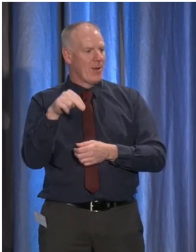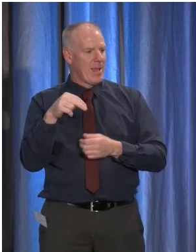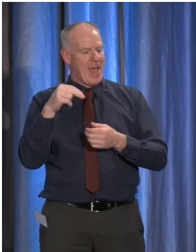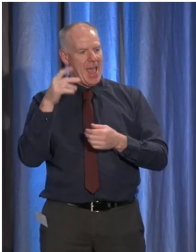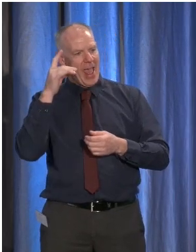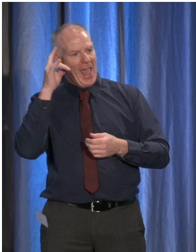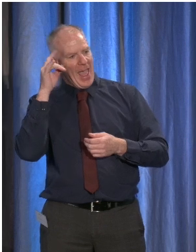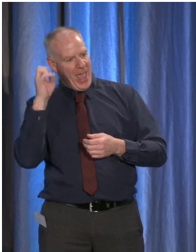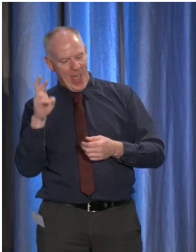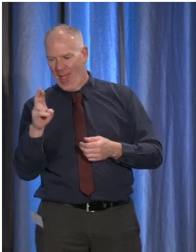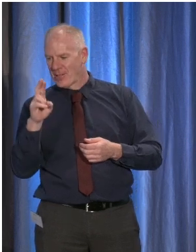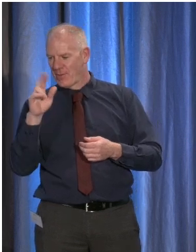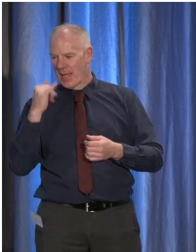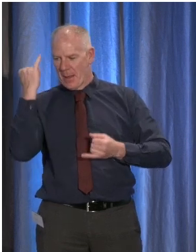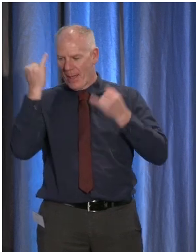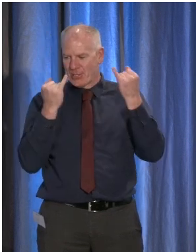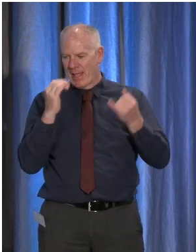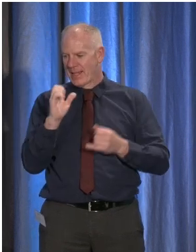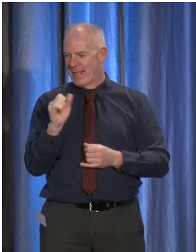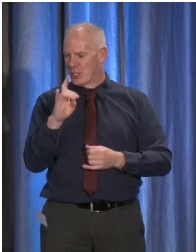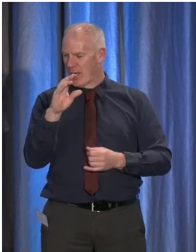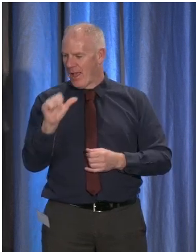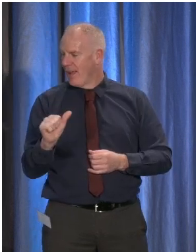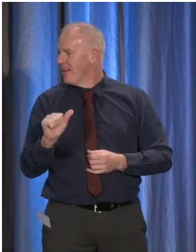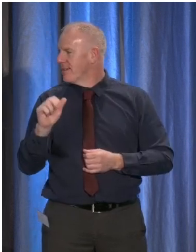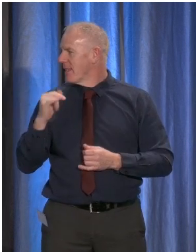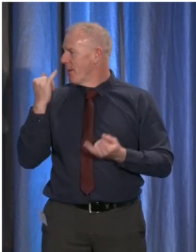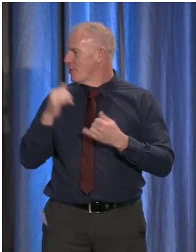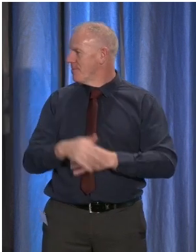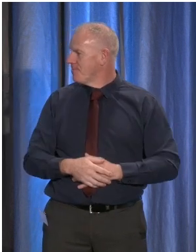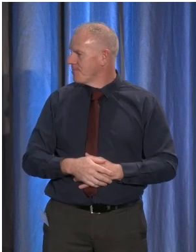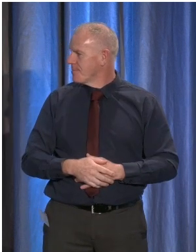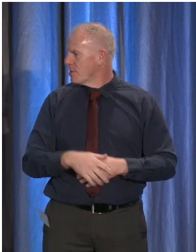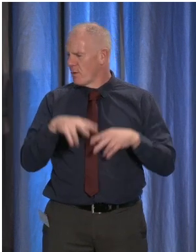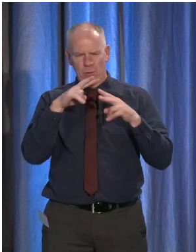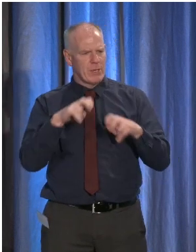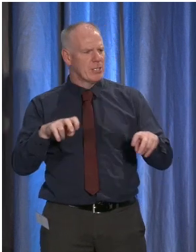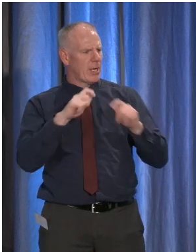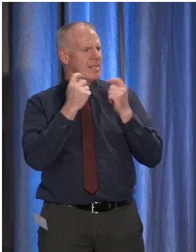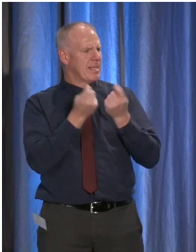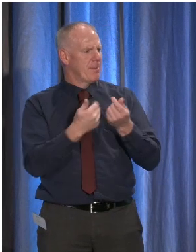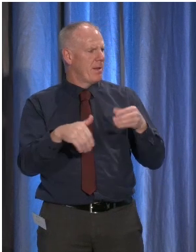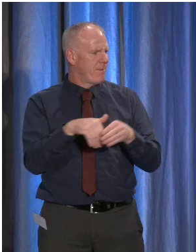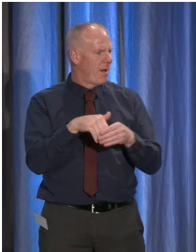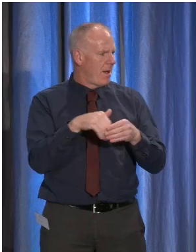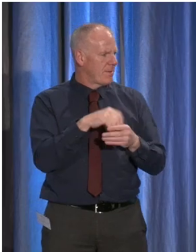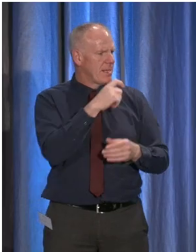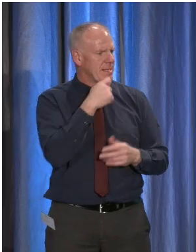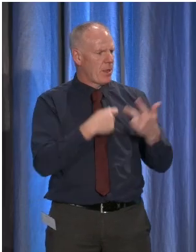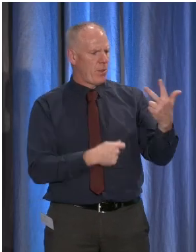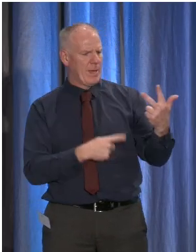if you can imagine that, you'll be there. Okay, so the research team that completed this study included